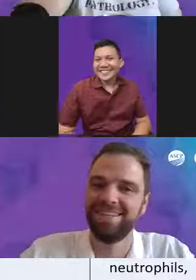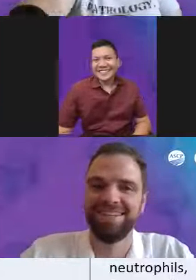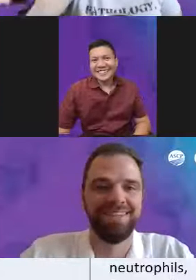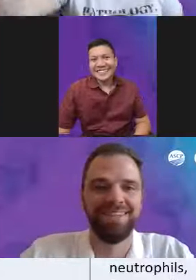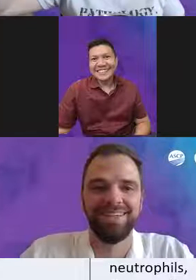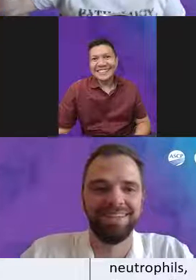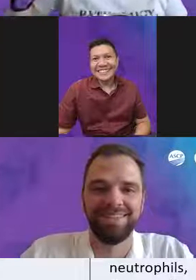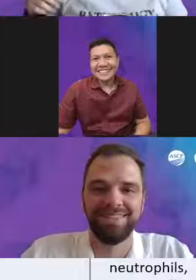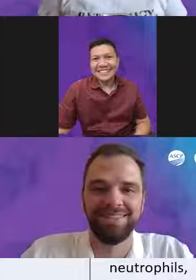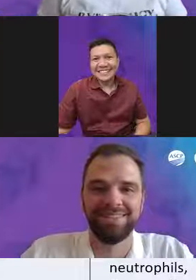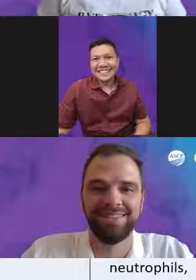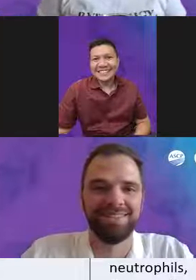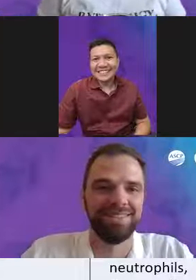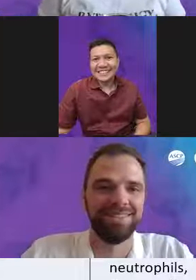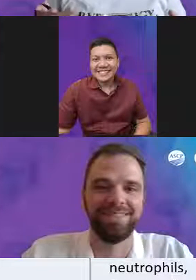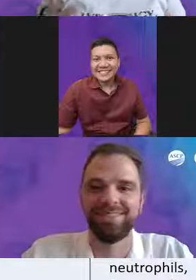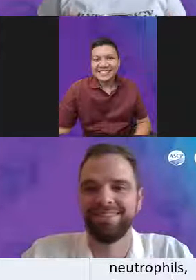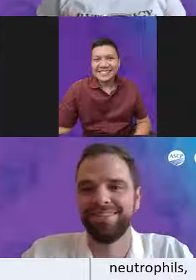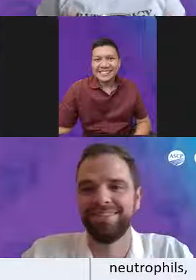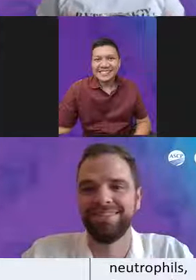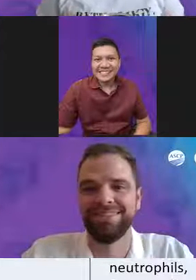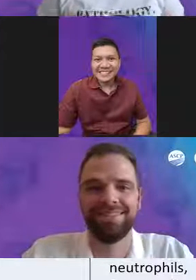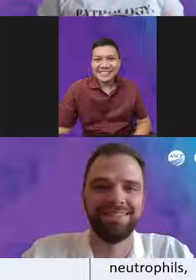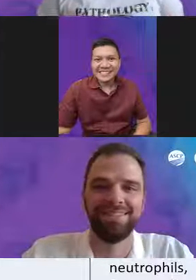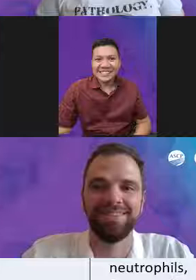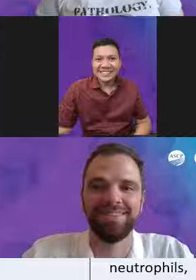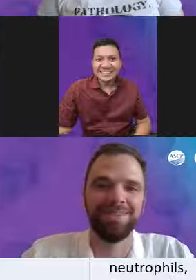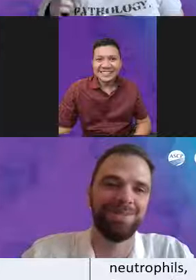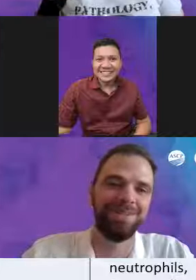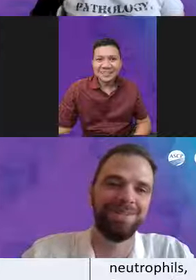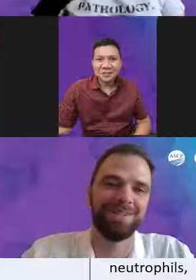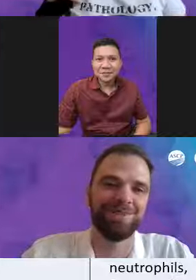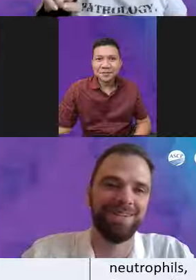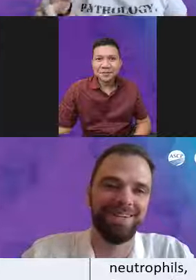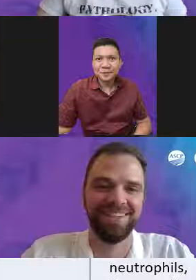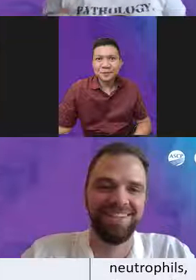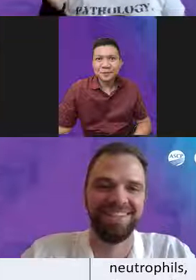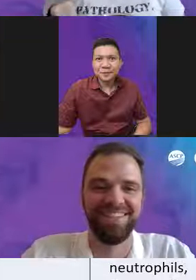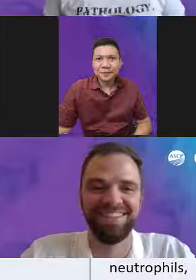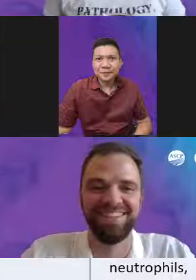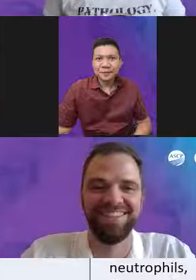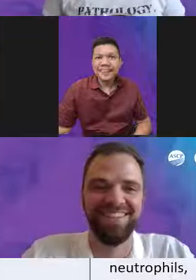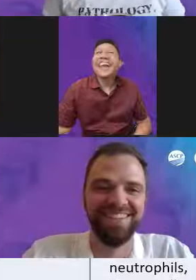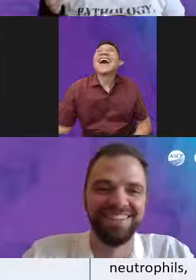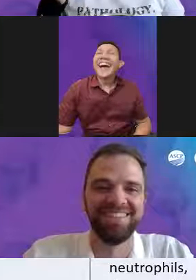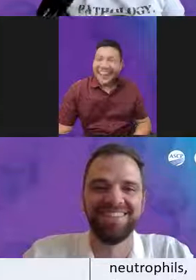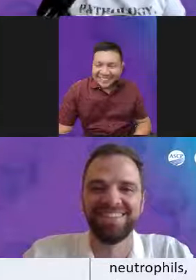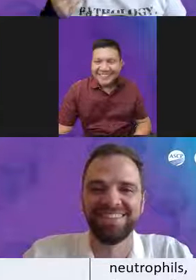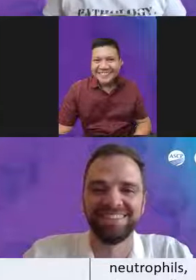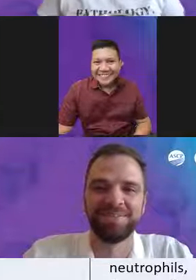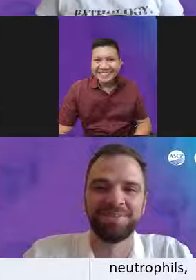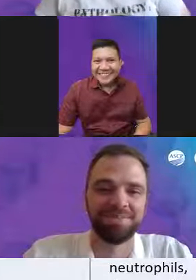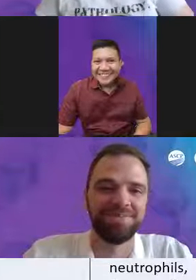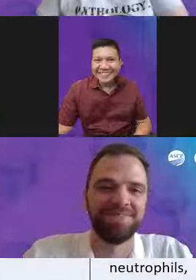Coming in hot. Oh, 35. We had 35, not 33. That was West Florida. Sorry about that. So we were. Oh, that's right. We were running low behind them